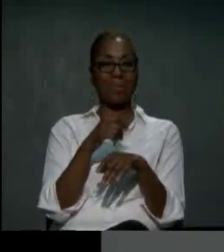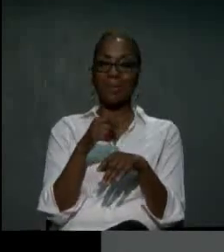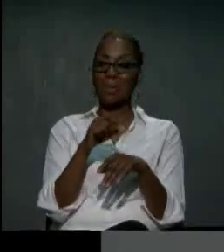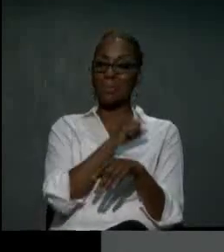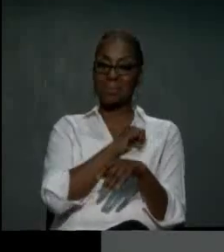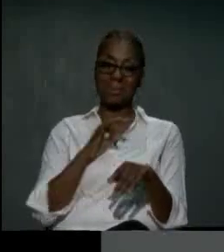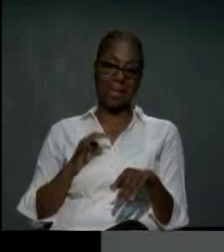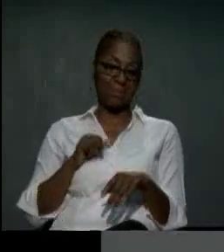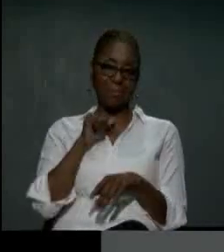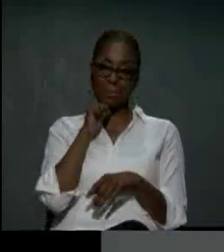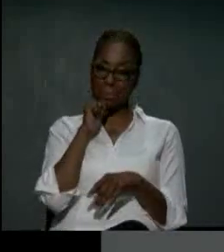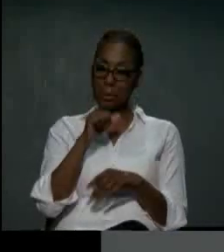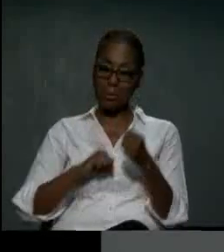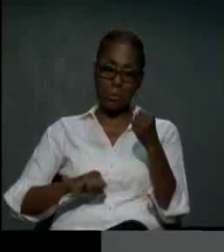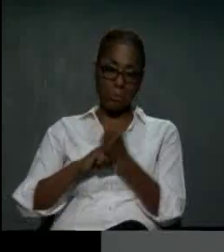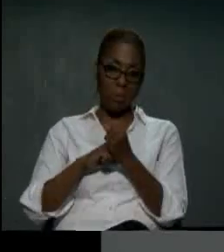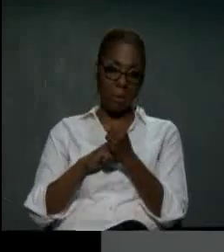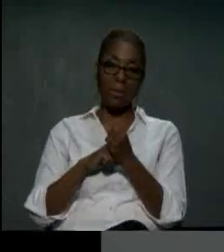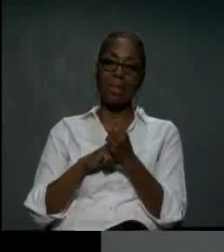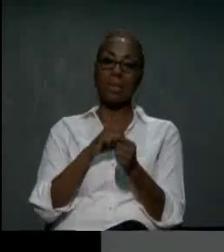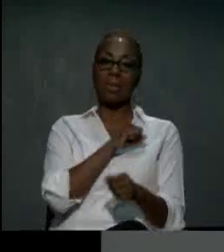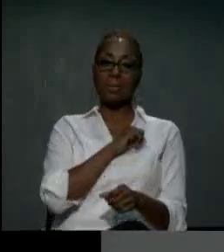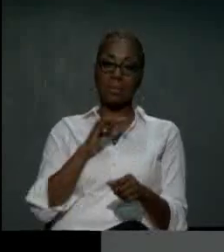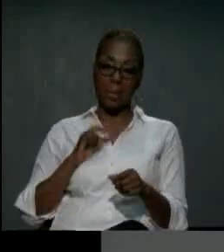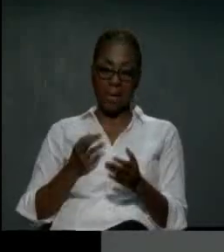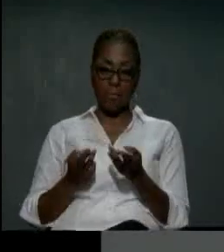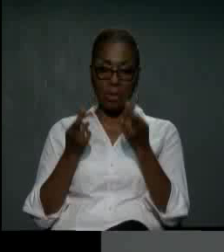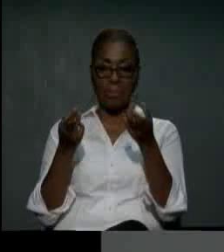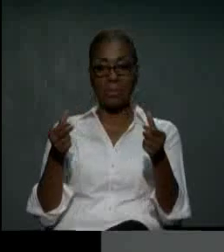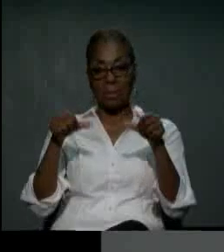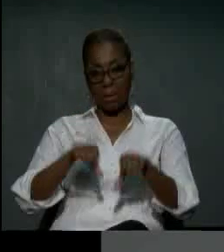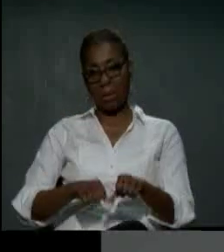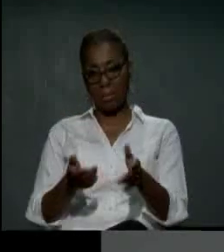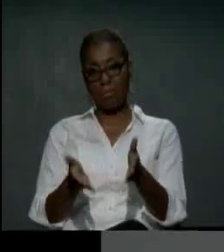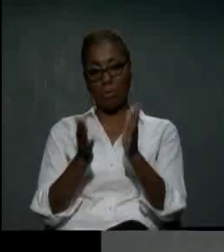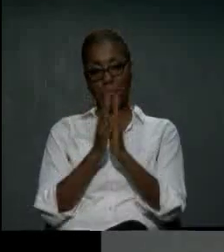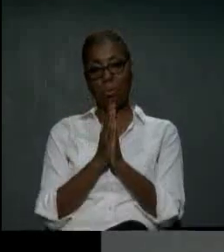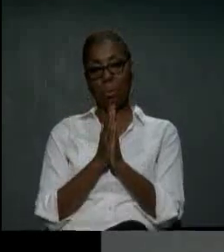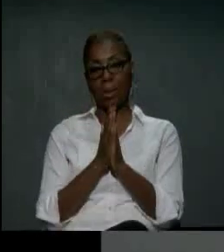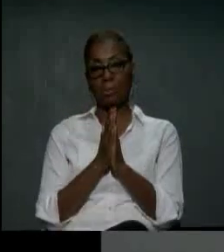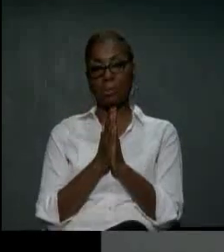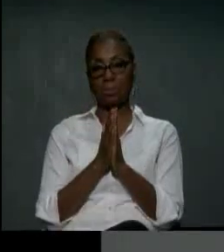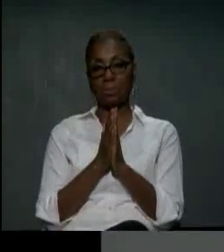applicant's request. Staff recommends denial of the request of